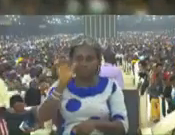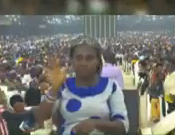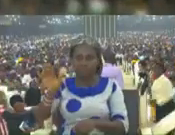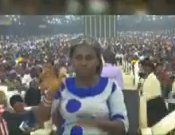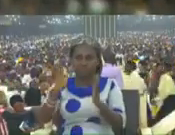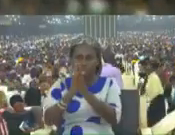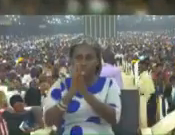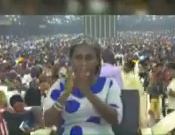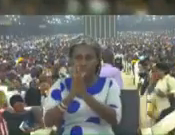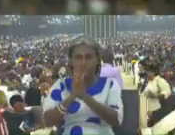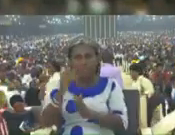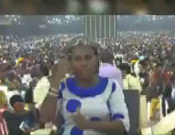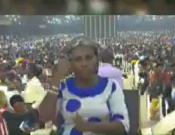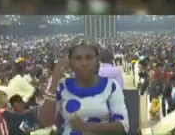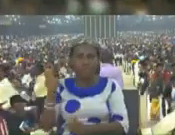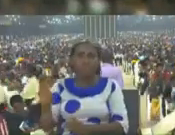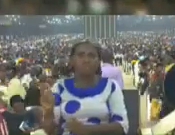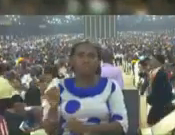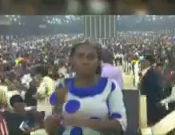Intercede for them.